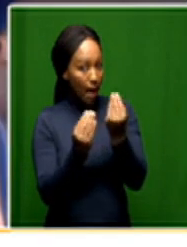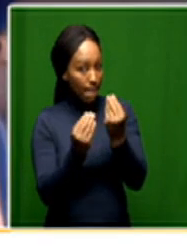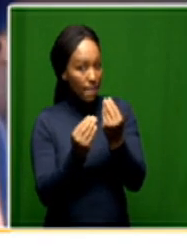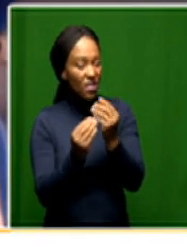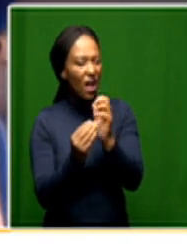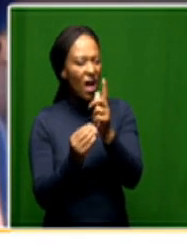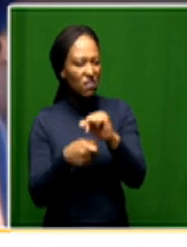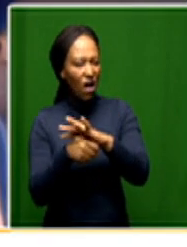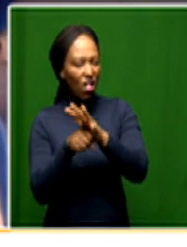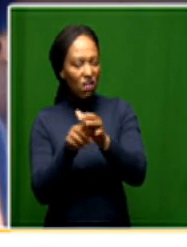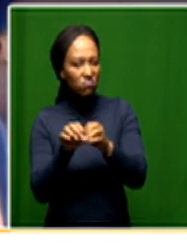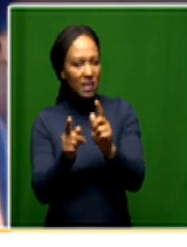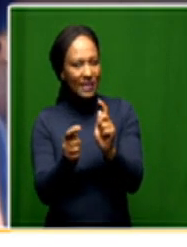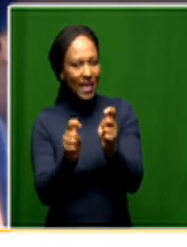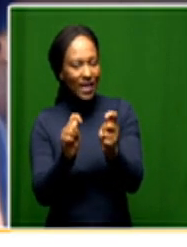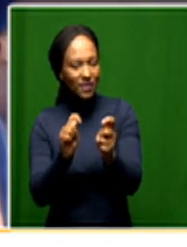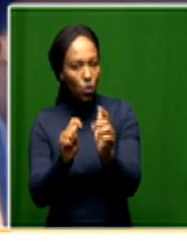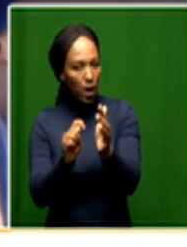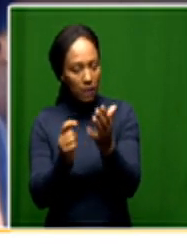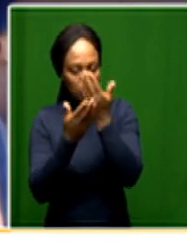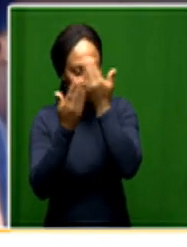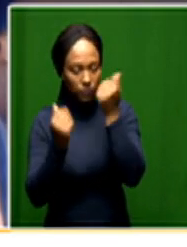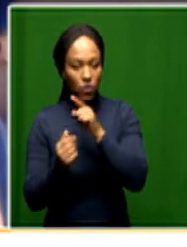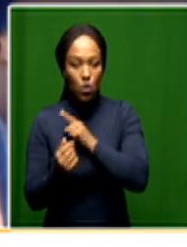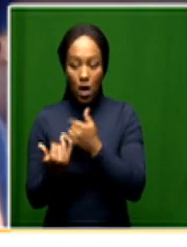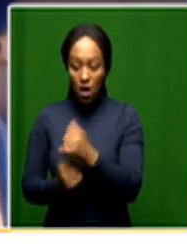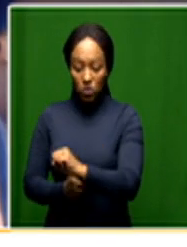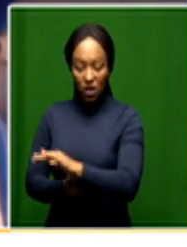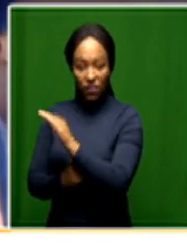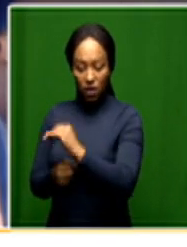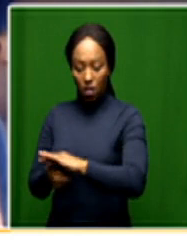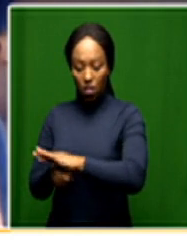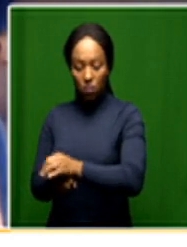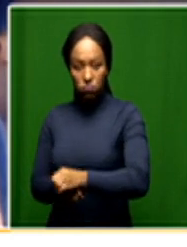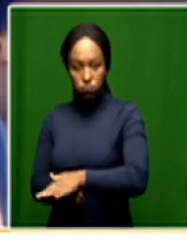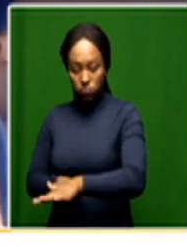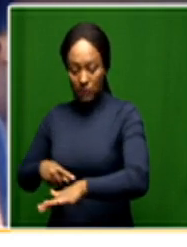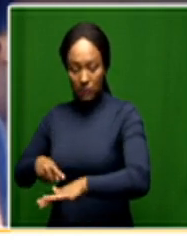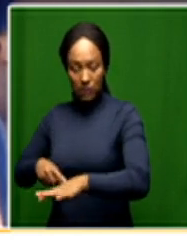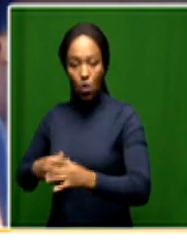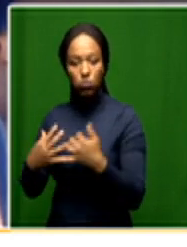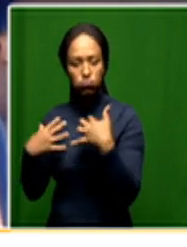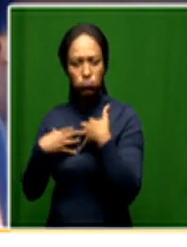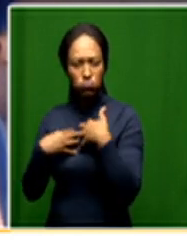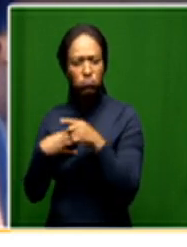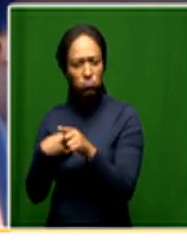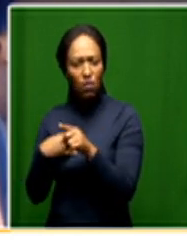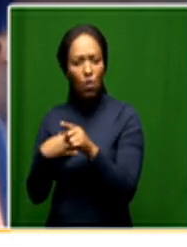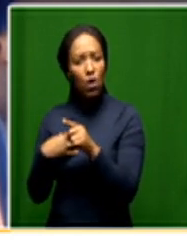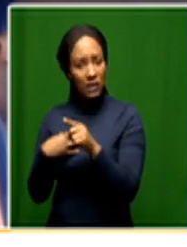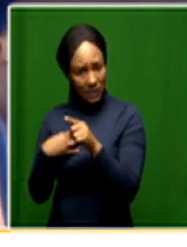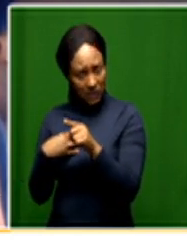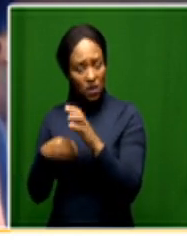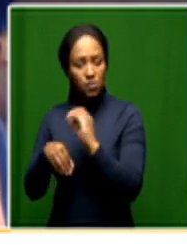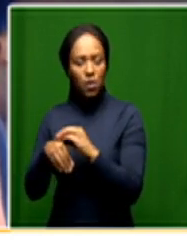certainly don't. And of course, with this new strain that we have here in South Africa that is is worrying. It is very, very worrying. I mean,